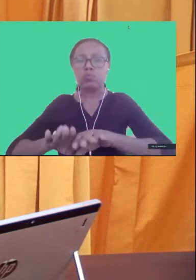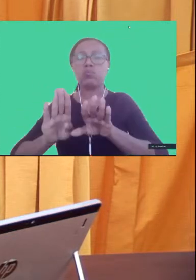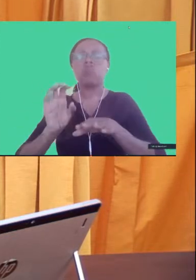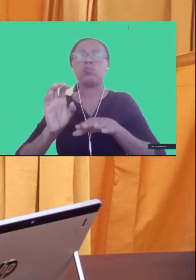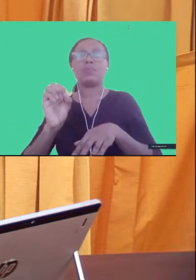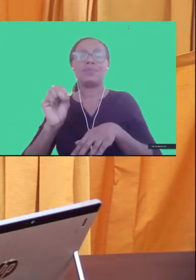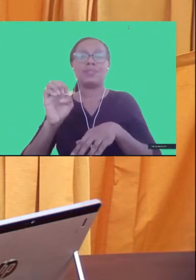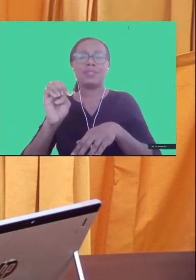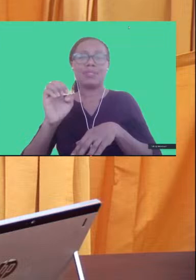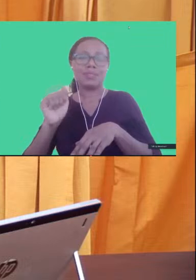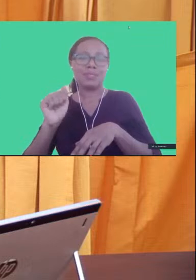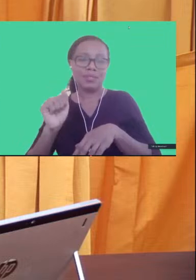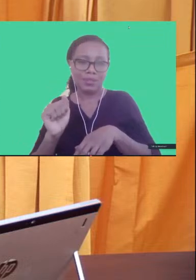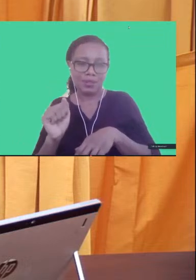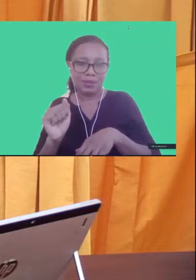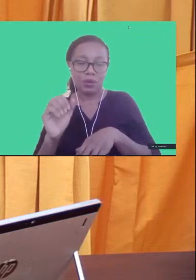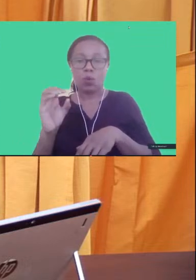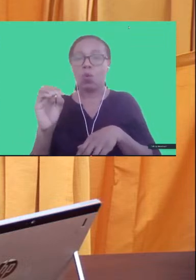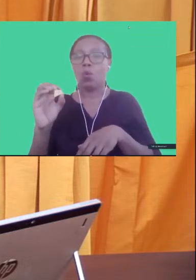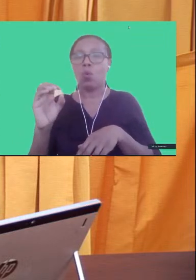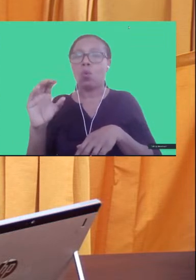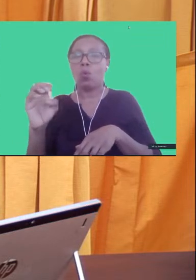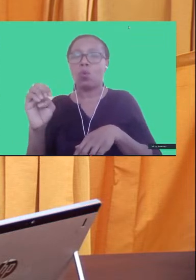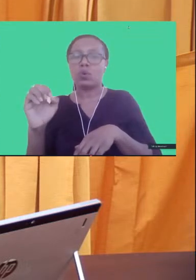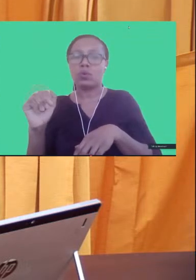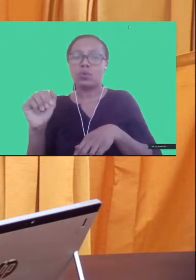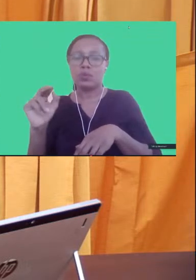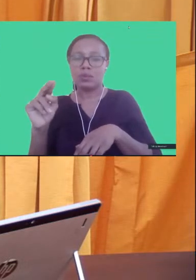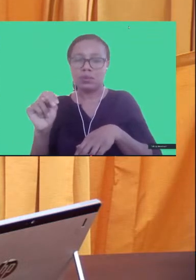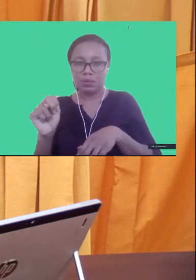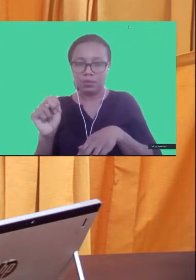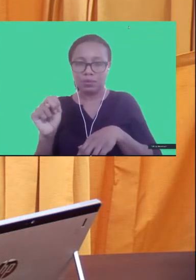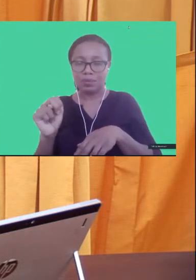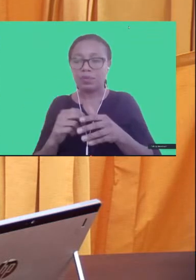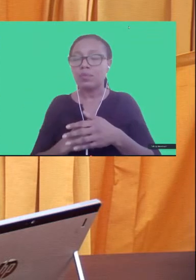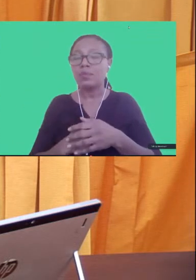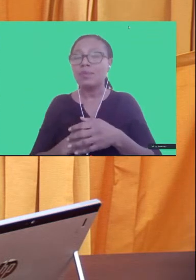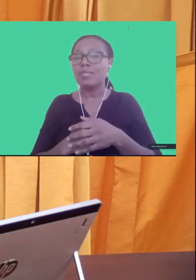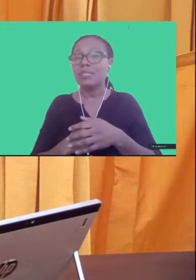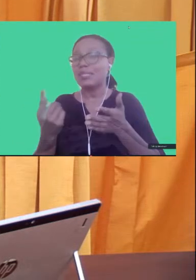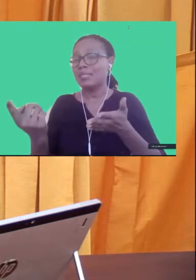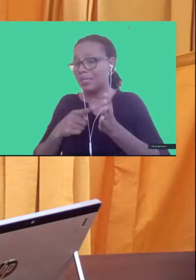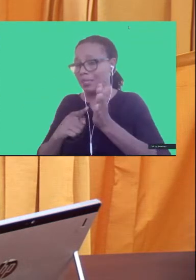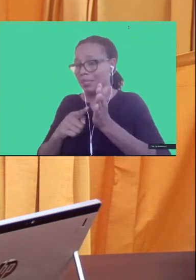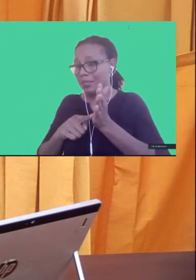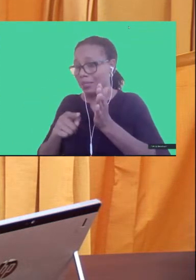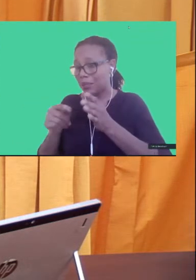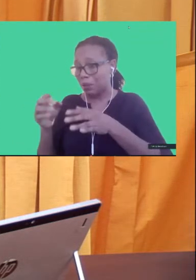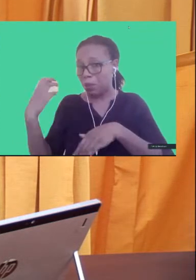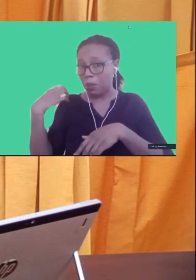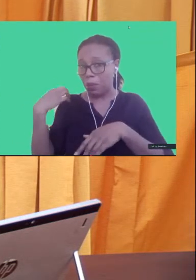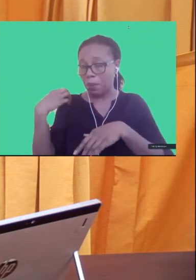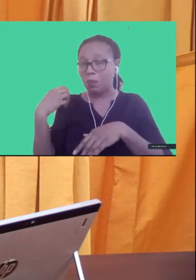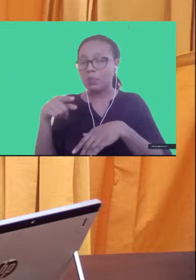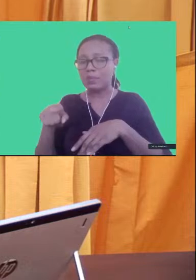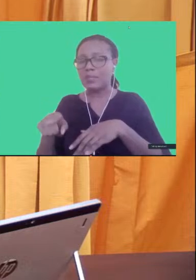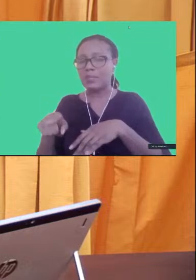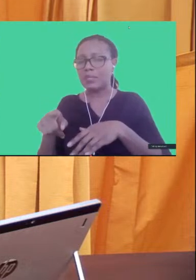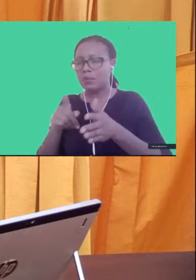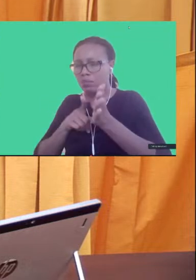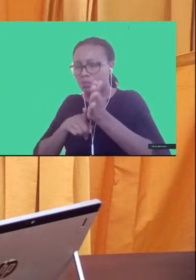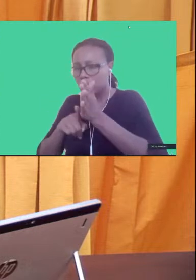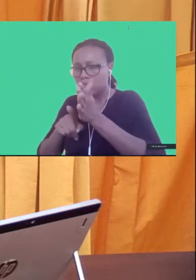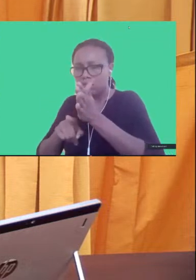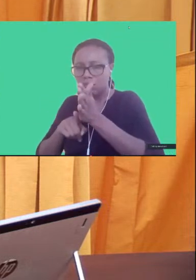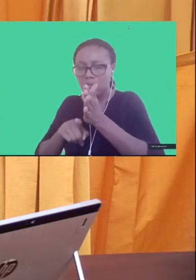concluded some work in this area, because we recognize, again, because of Barbados' limited landmass,